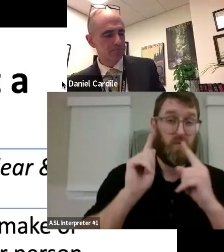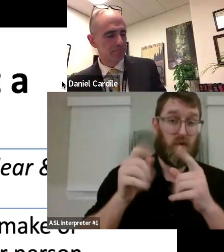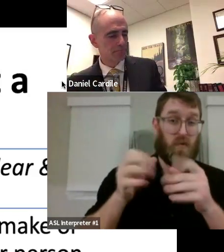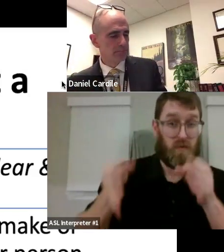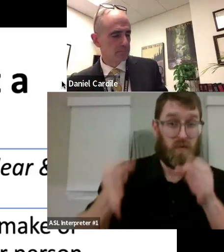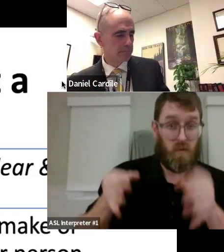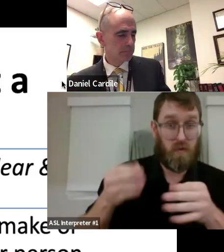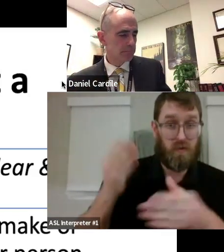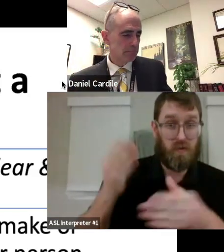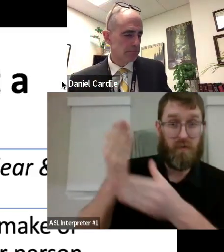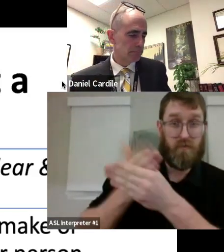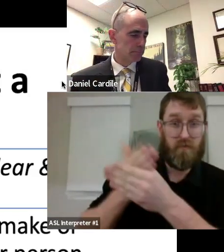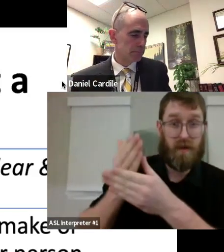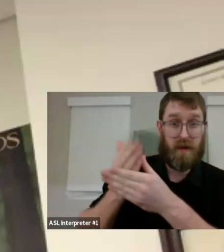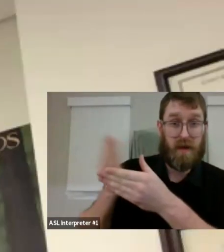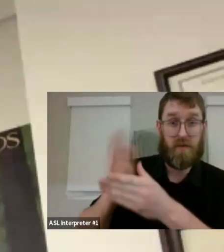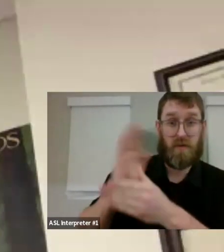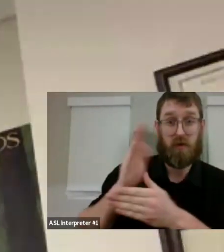please.